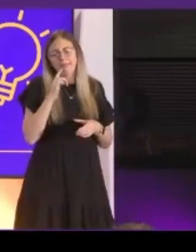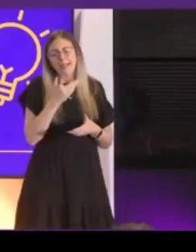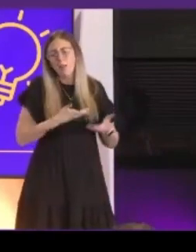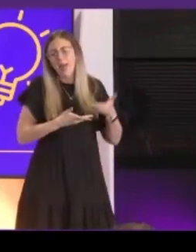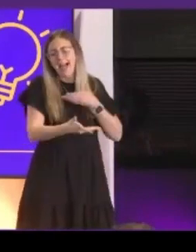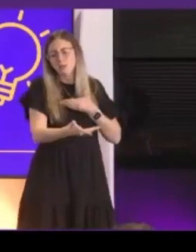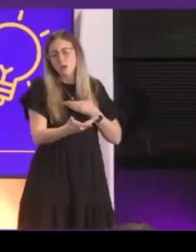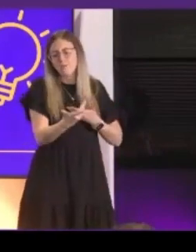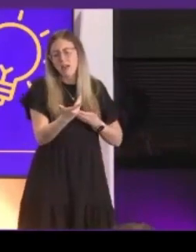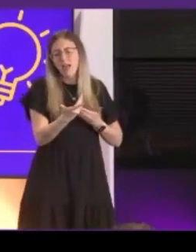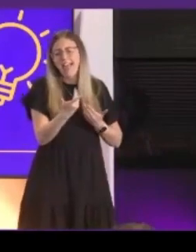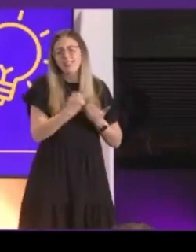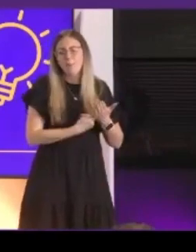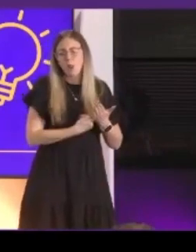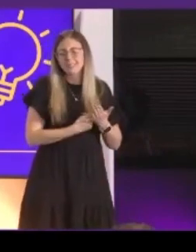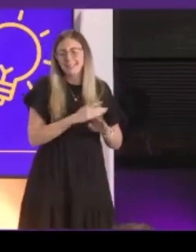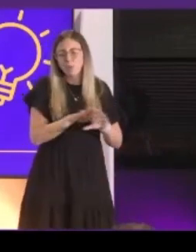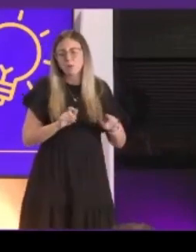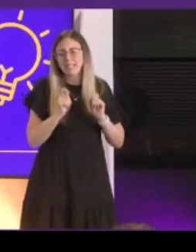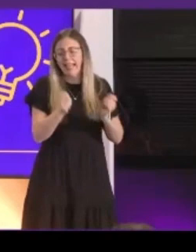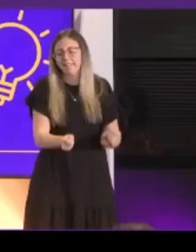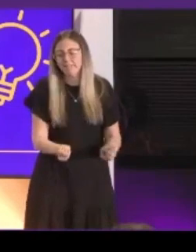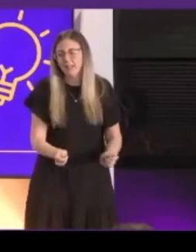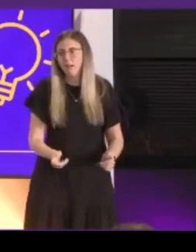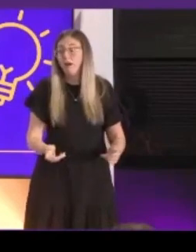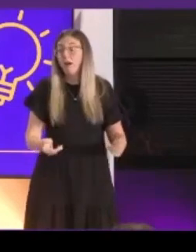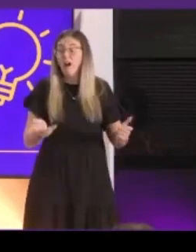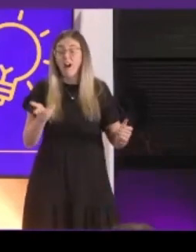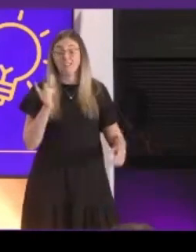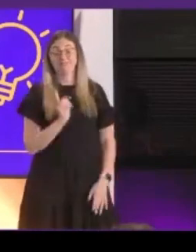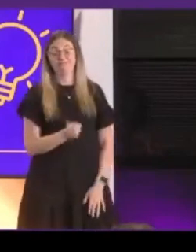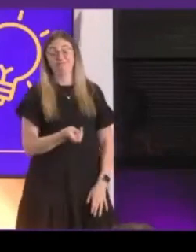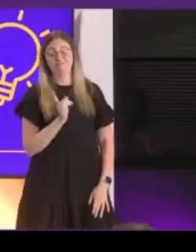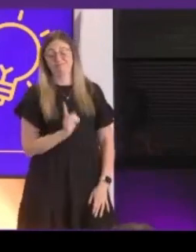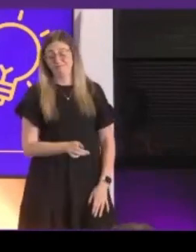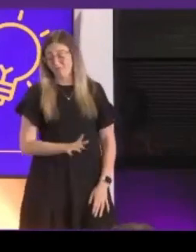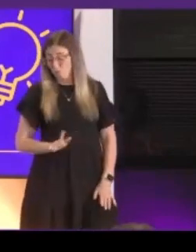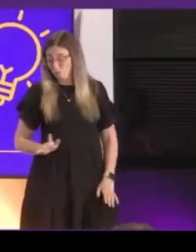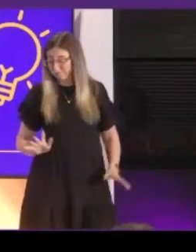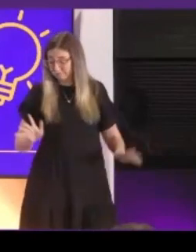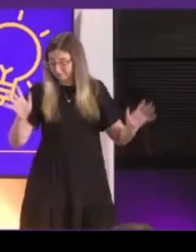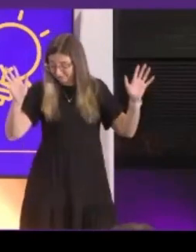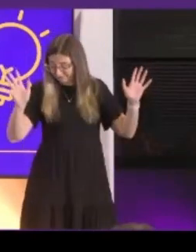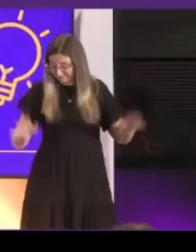this policy didn't get it. And I was like, oh, yeah, I'm sure that's true. But anyway,